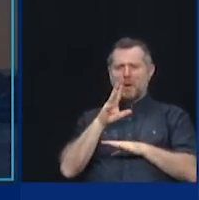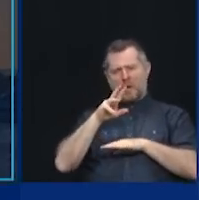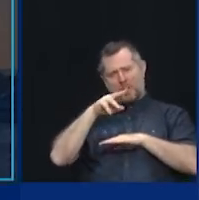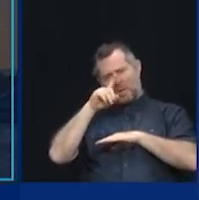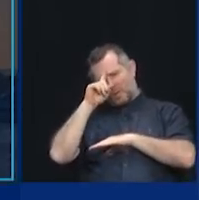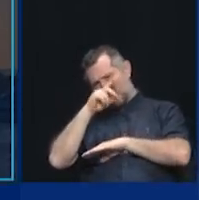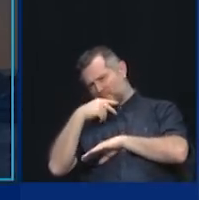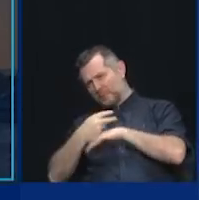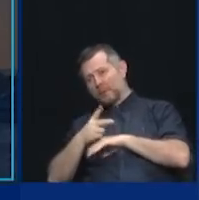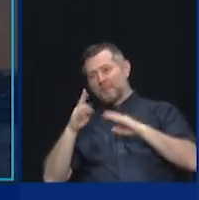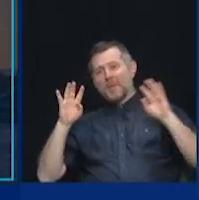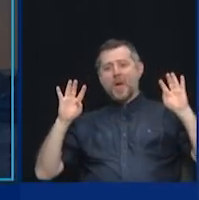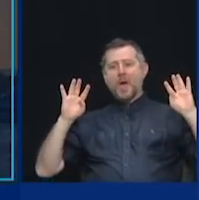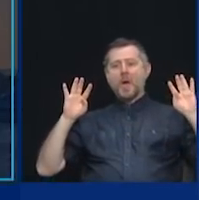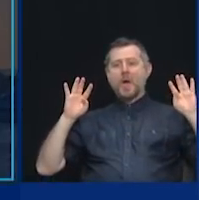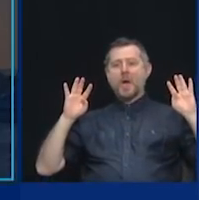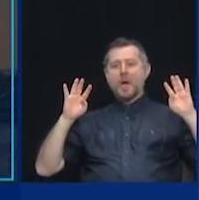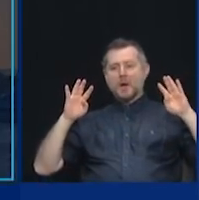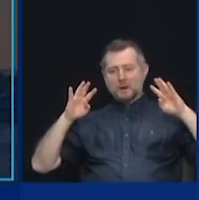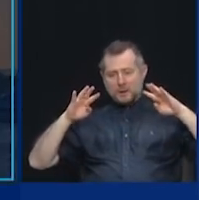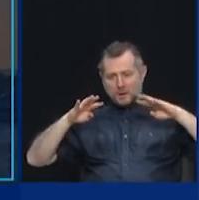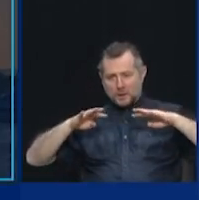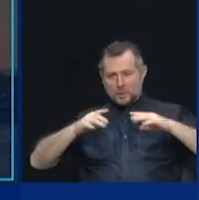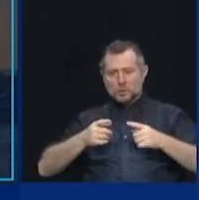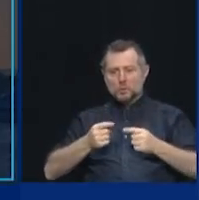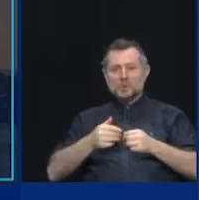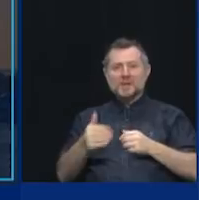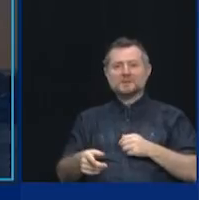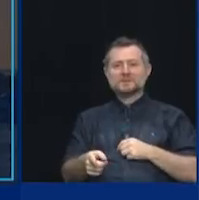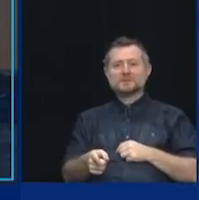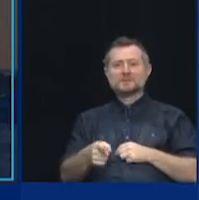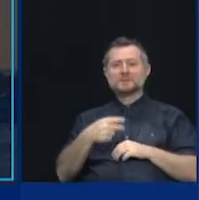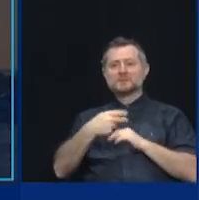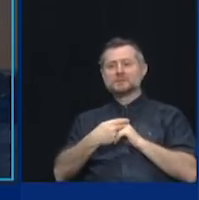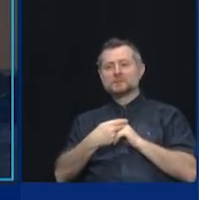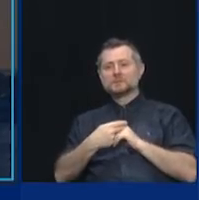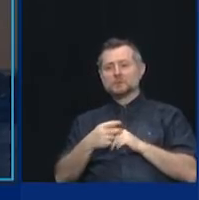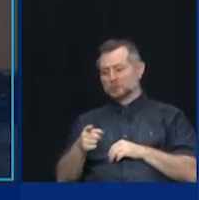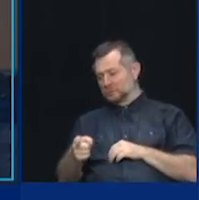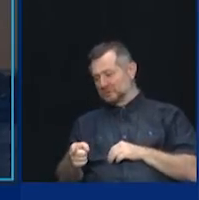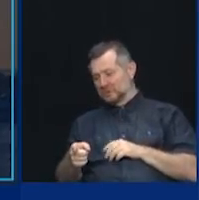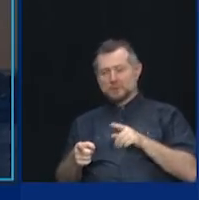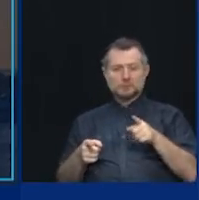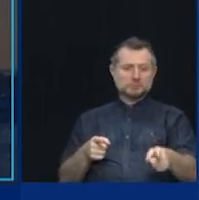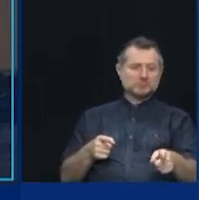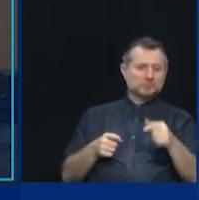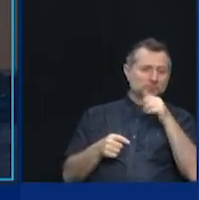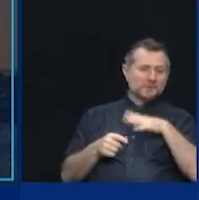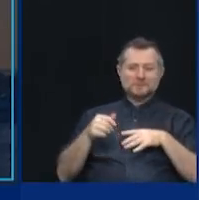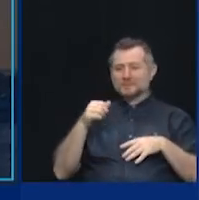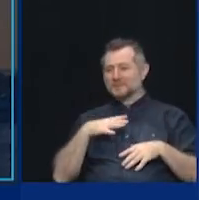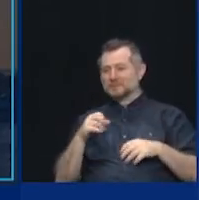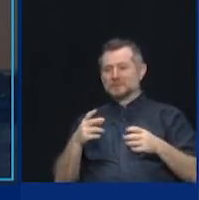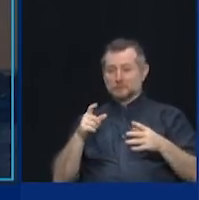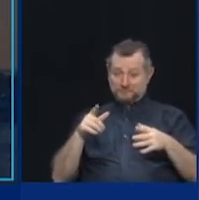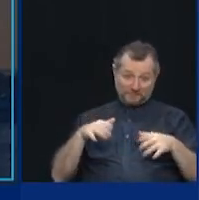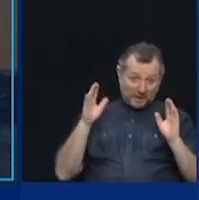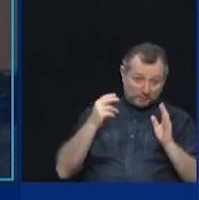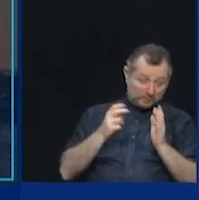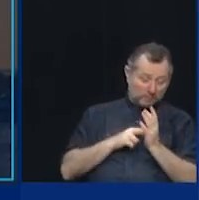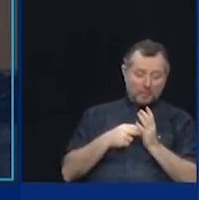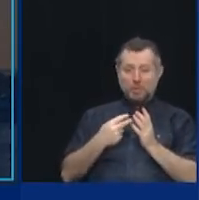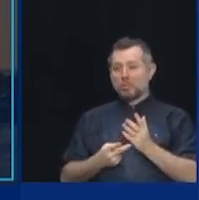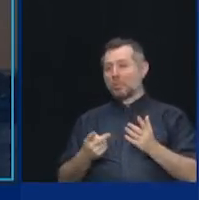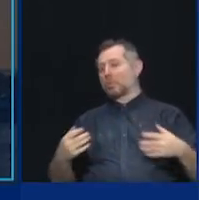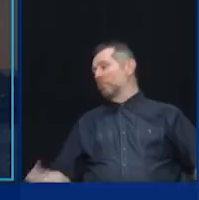What is he going to do? What is she going to do? Are they going to get up? Are they going to get up, or they're just going to lay